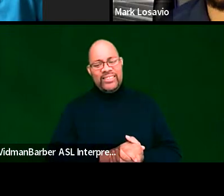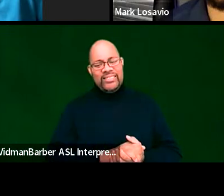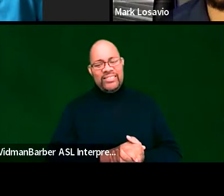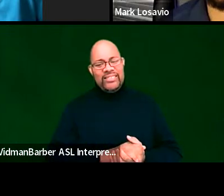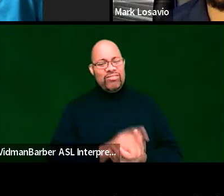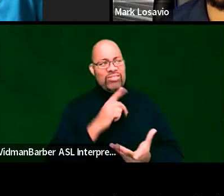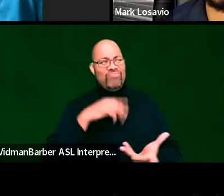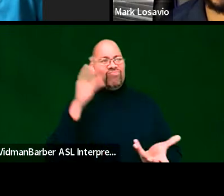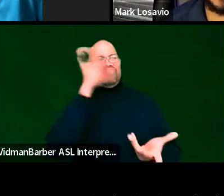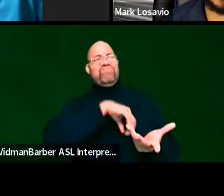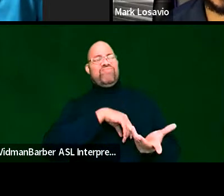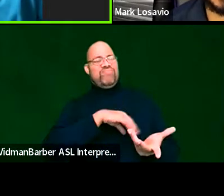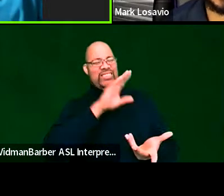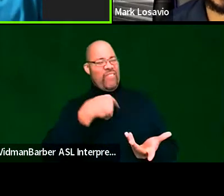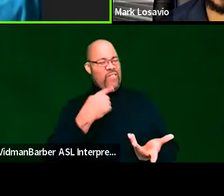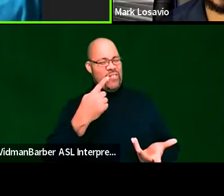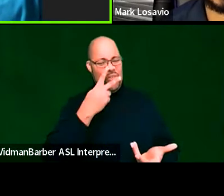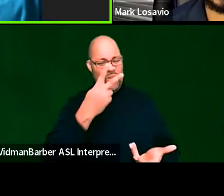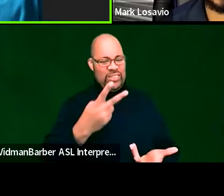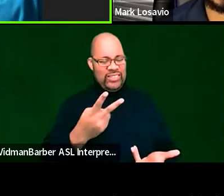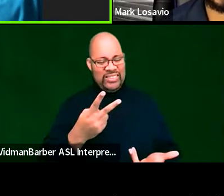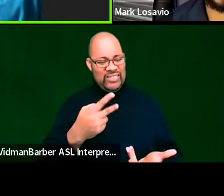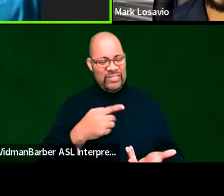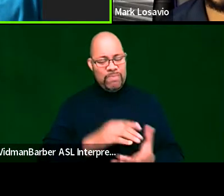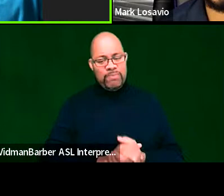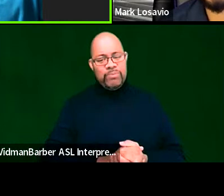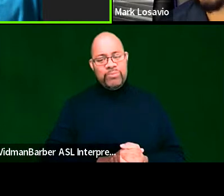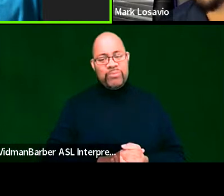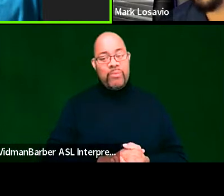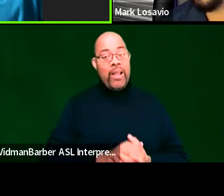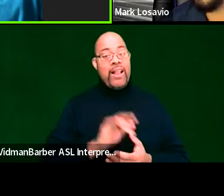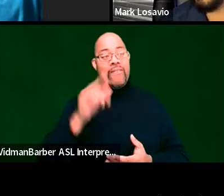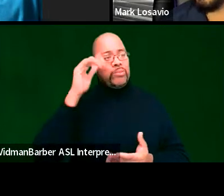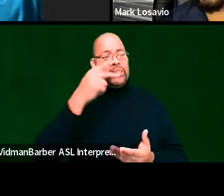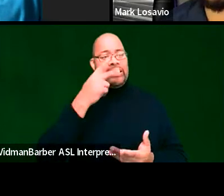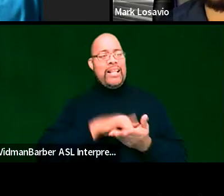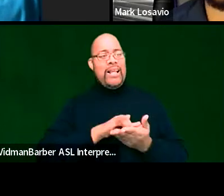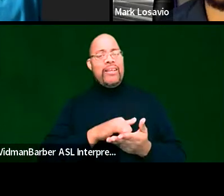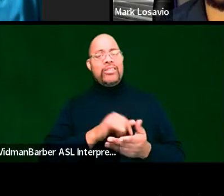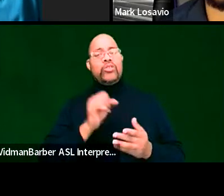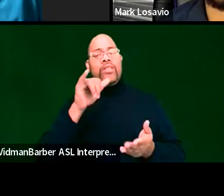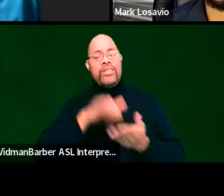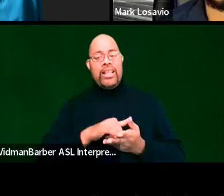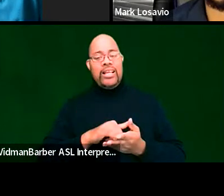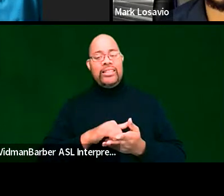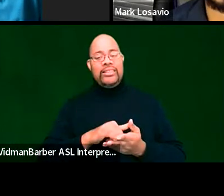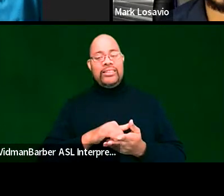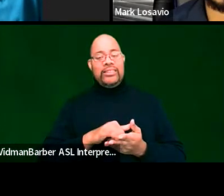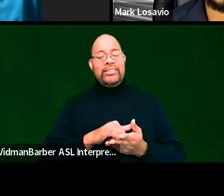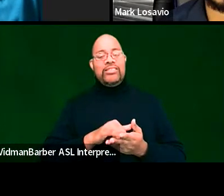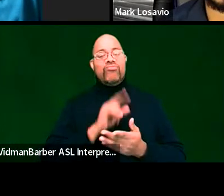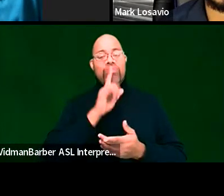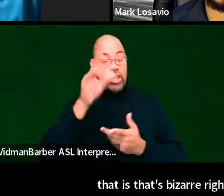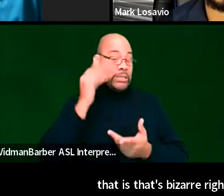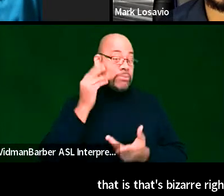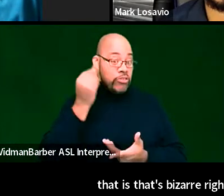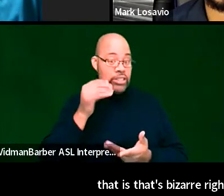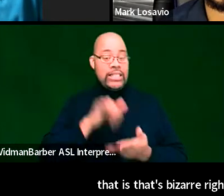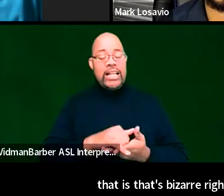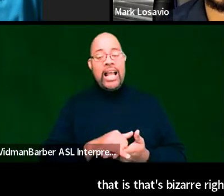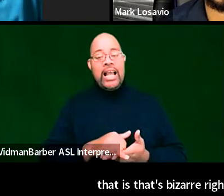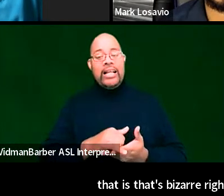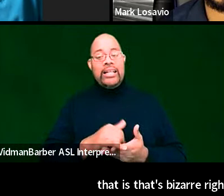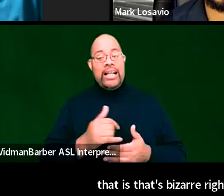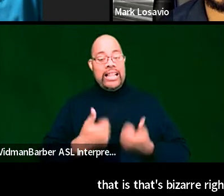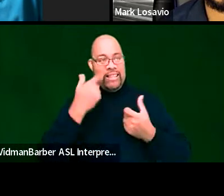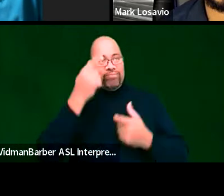that's bizarre. Like you never expect to see. Right. You never expect to see something like that. So those are the experiences that like